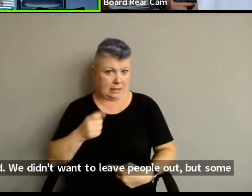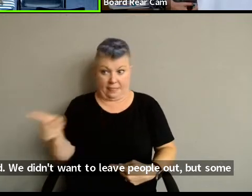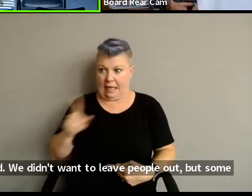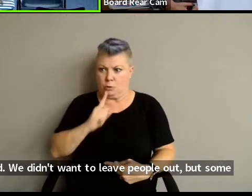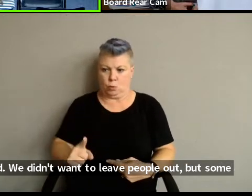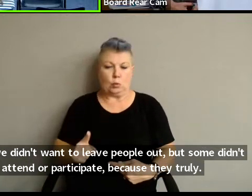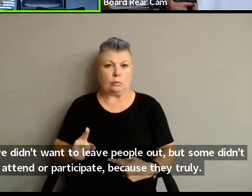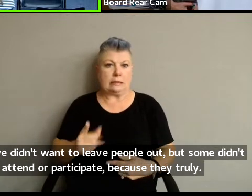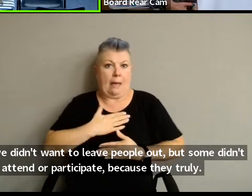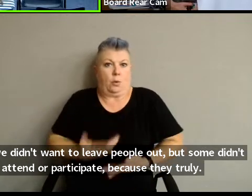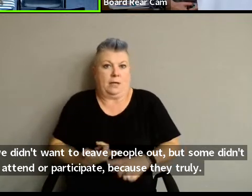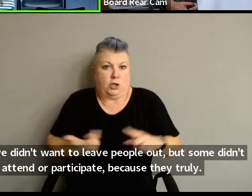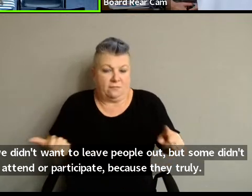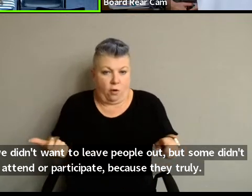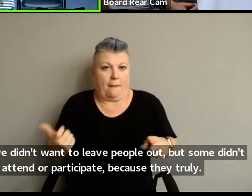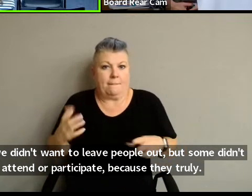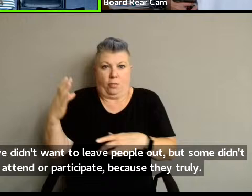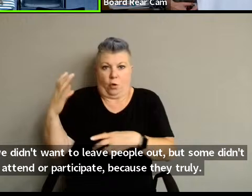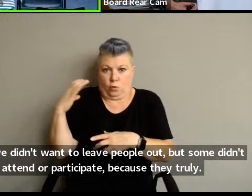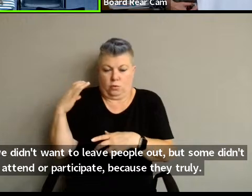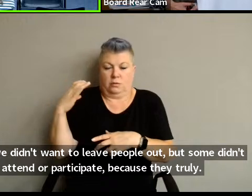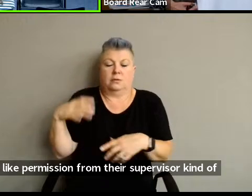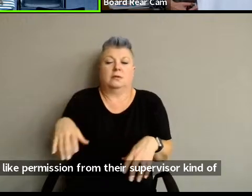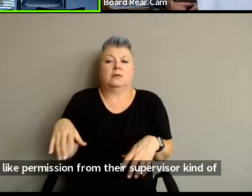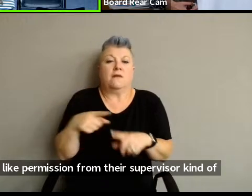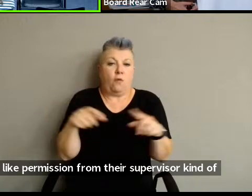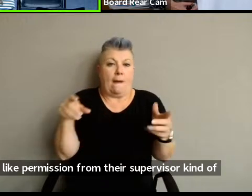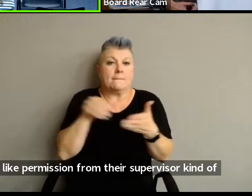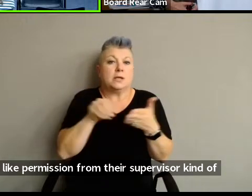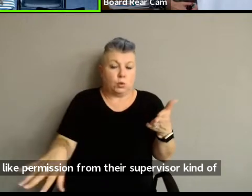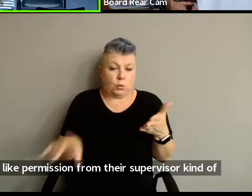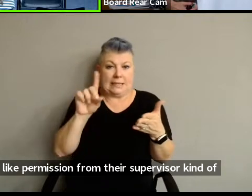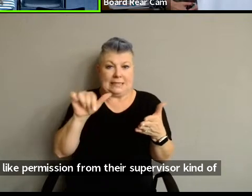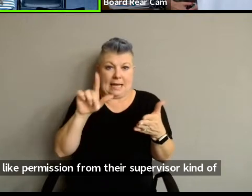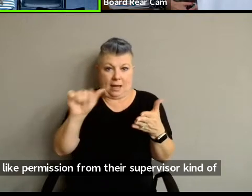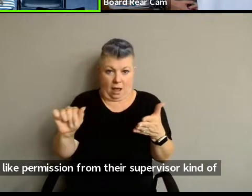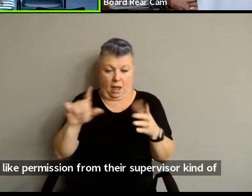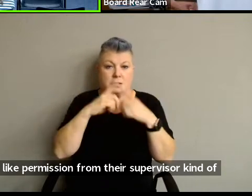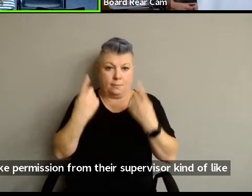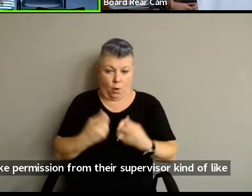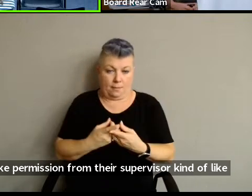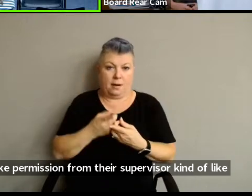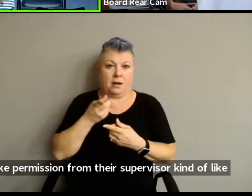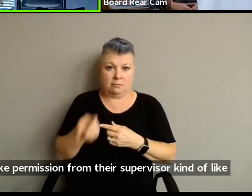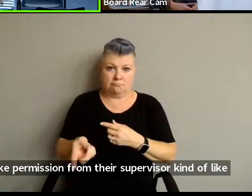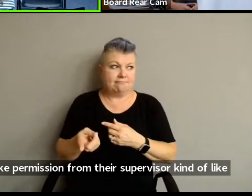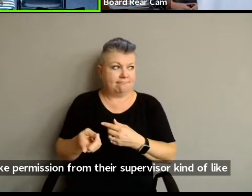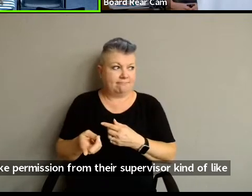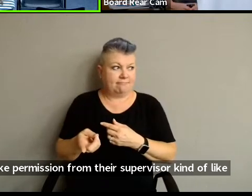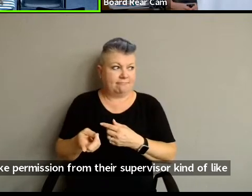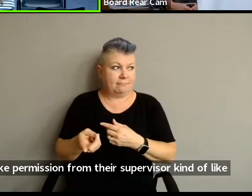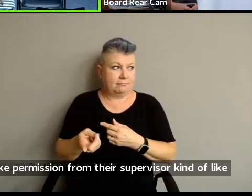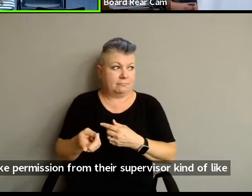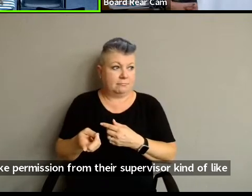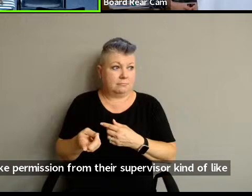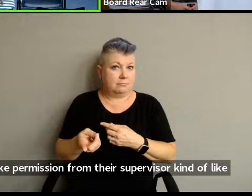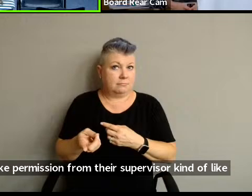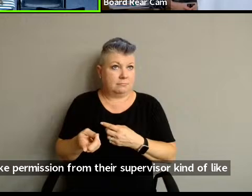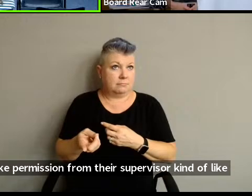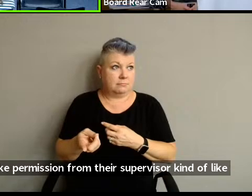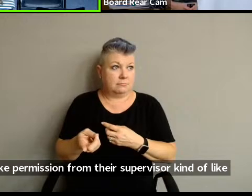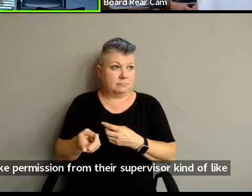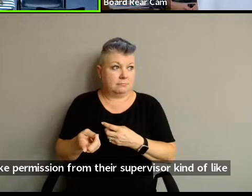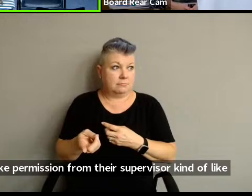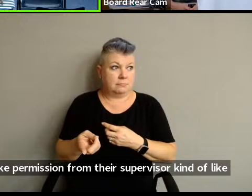like permission from their supervisor, kind of like our student data department. They do no attendance. They don't do anything with